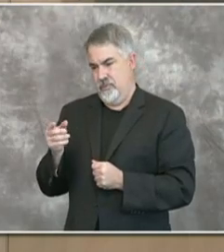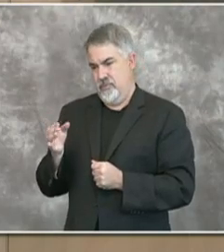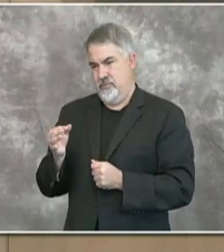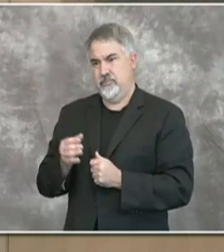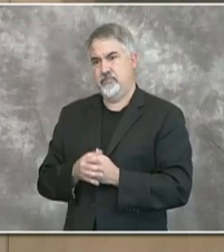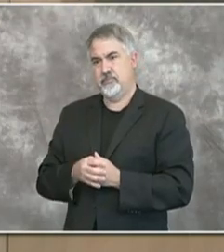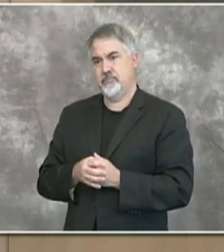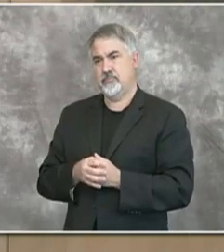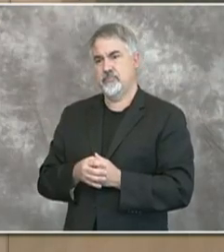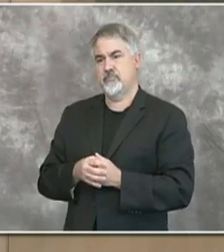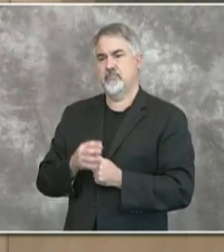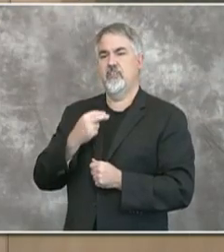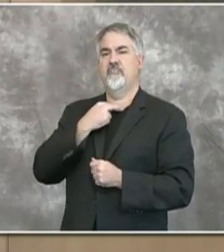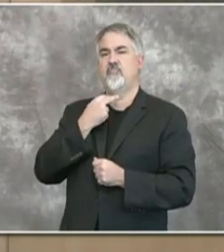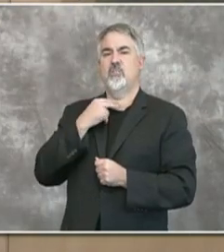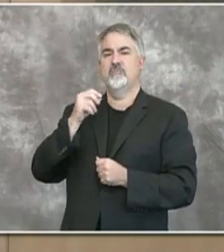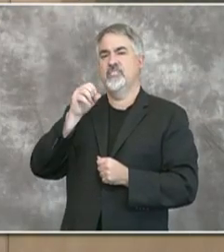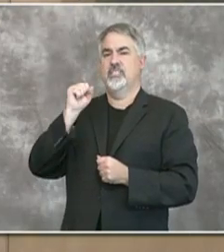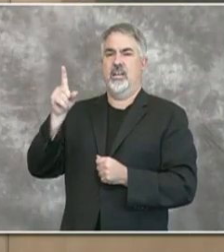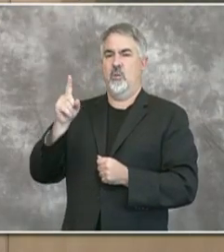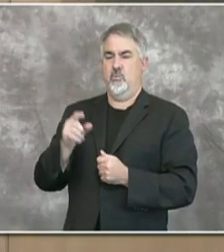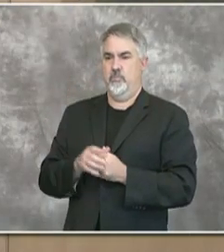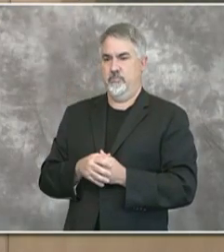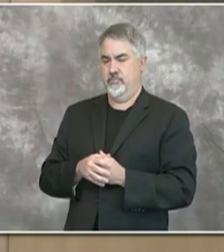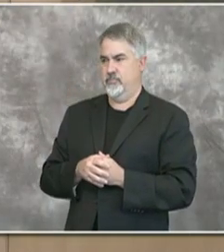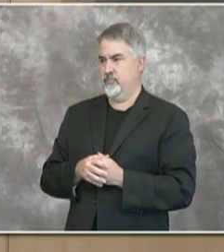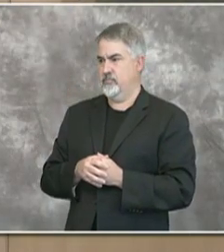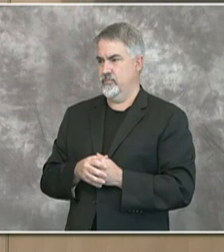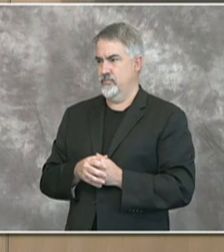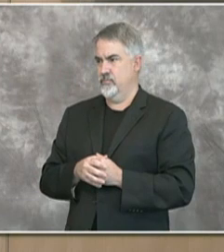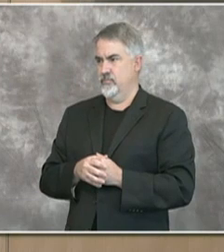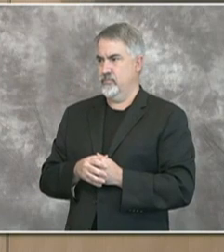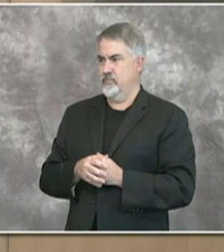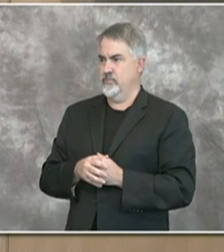Voice of San Diego, please state your name and question.